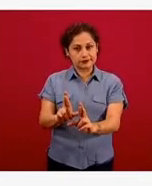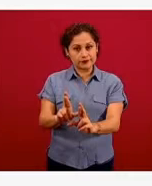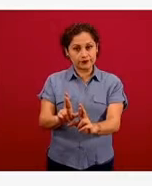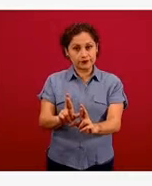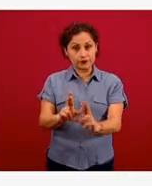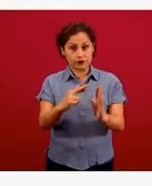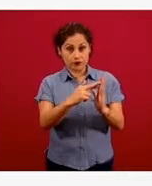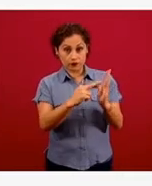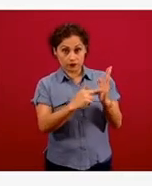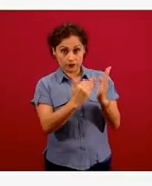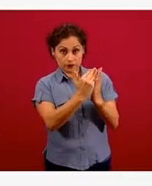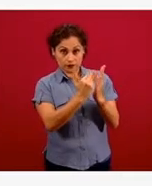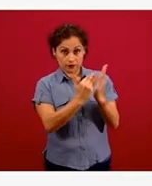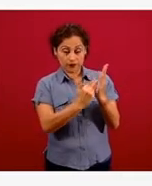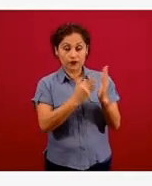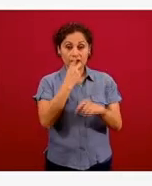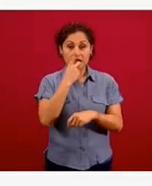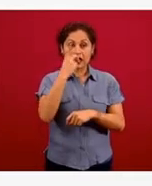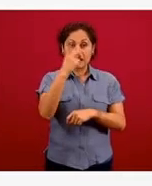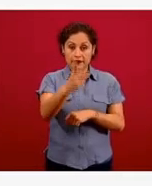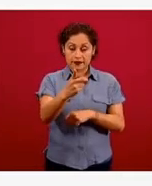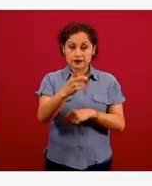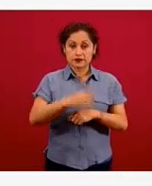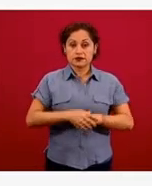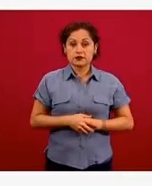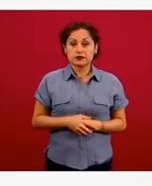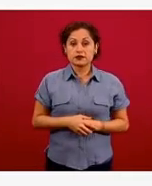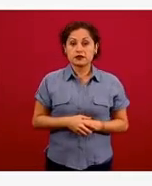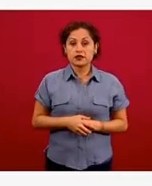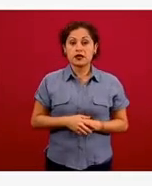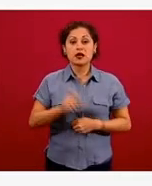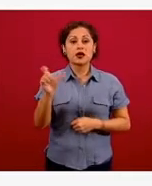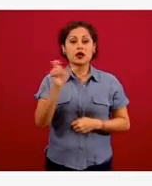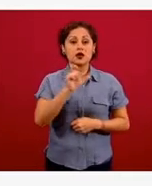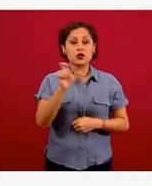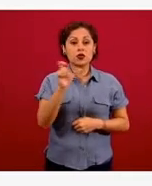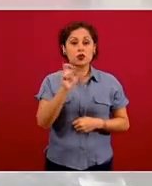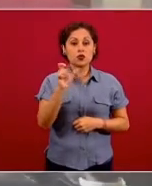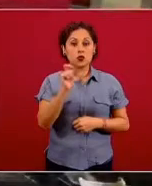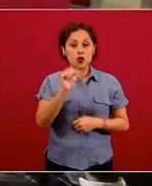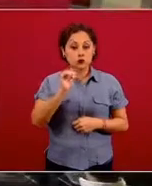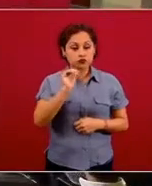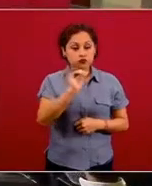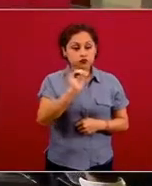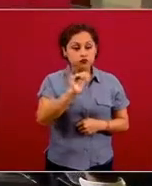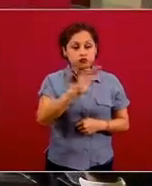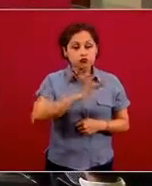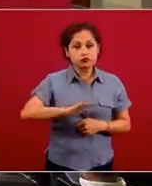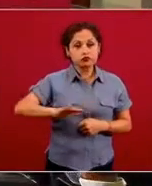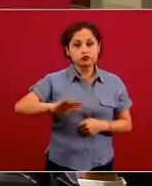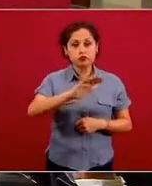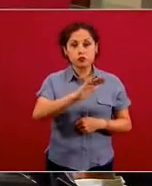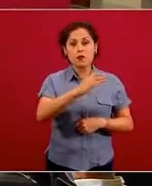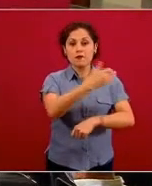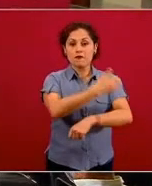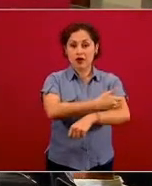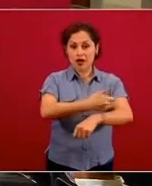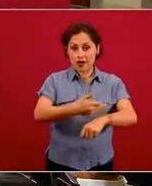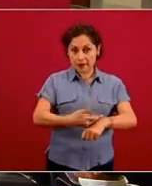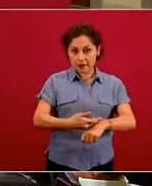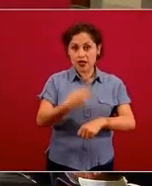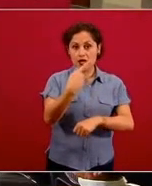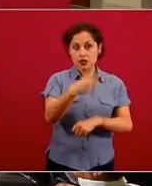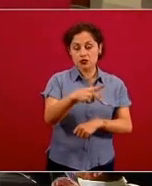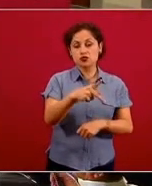all the actors involved in many dimensions. On the humane dimension, on the